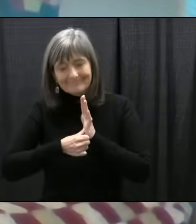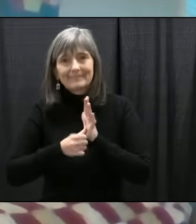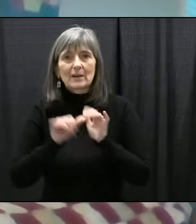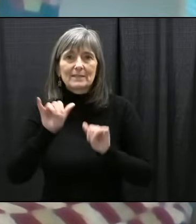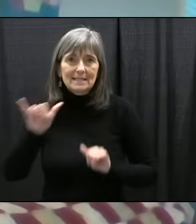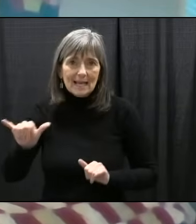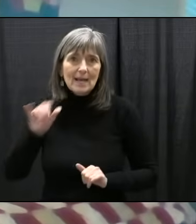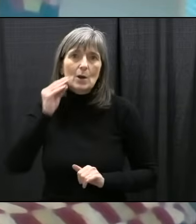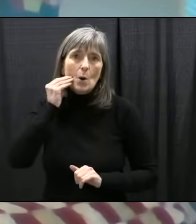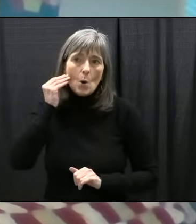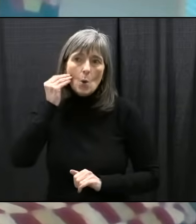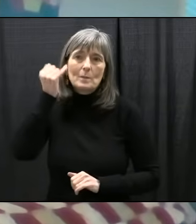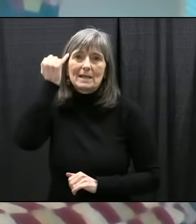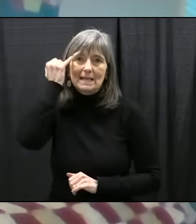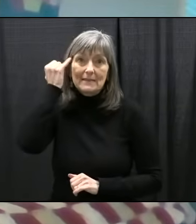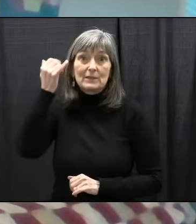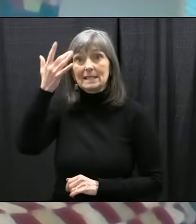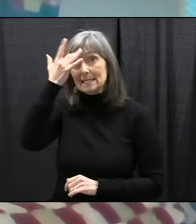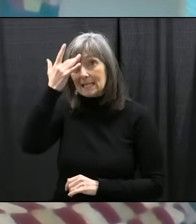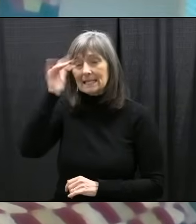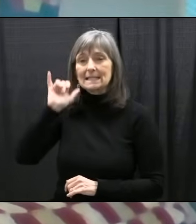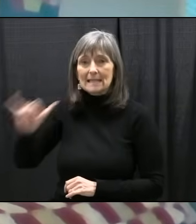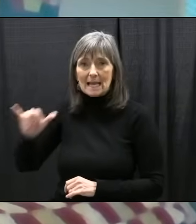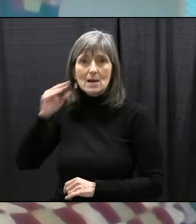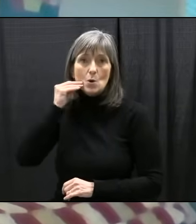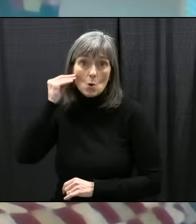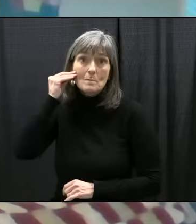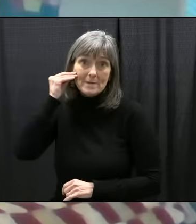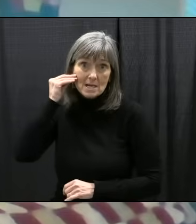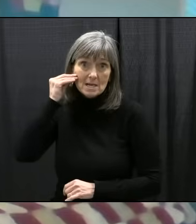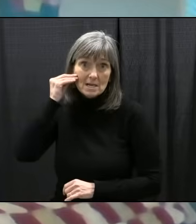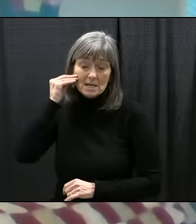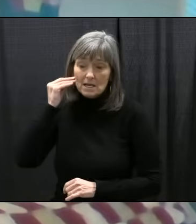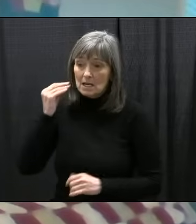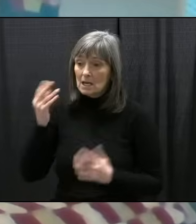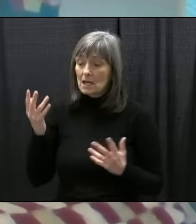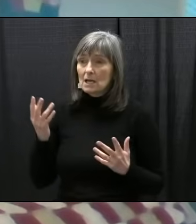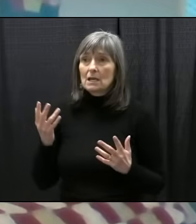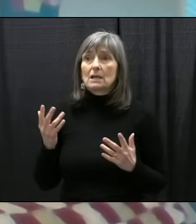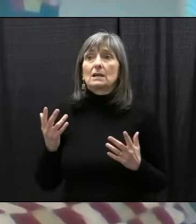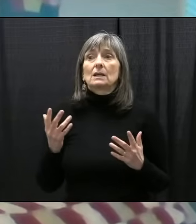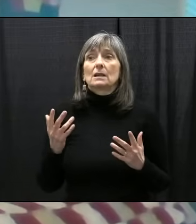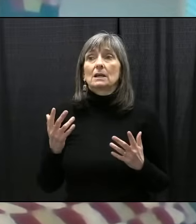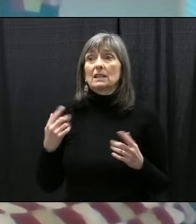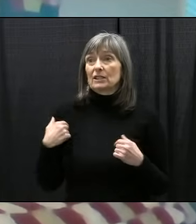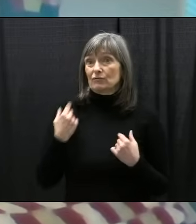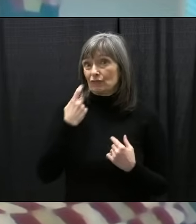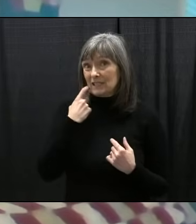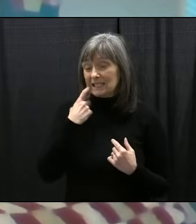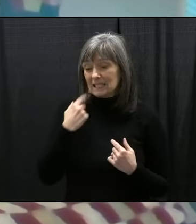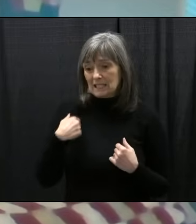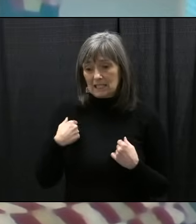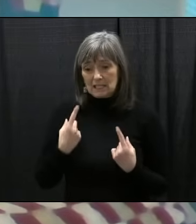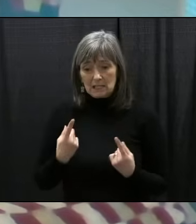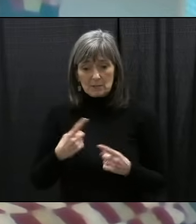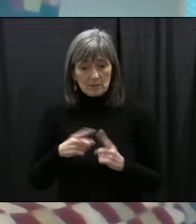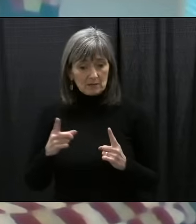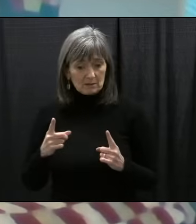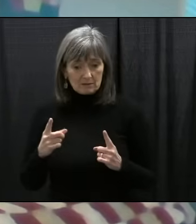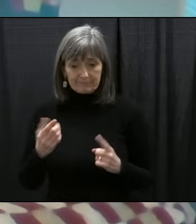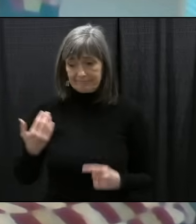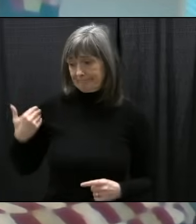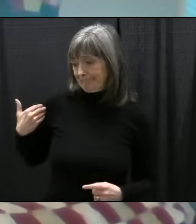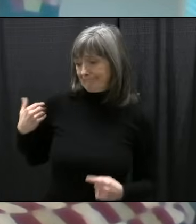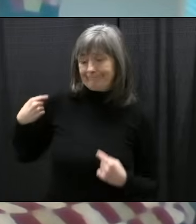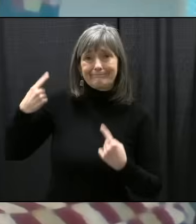staying home if you are sick. The number of people over the past, well, not just recently with these cases,